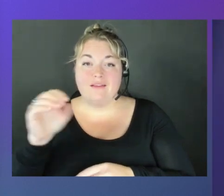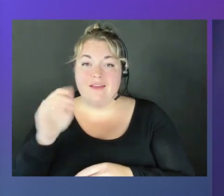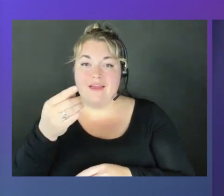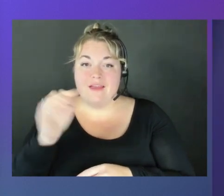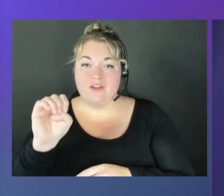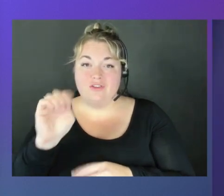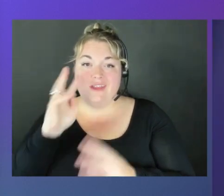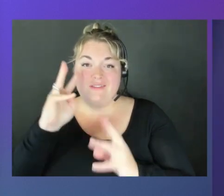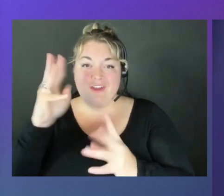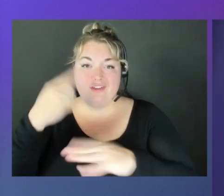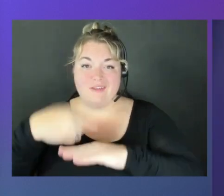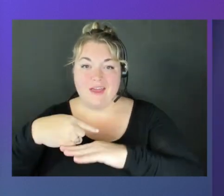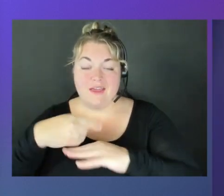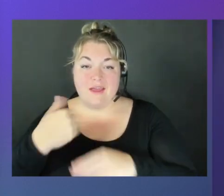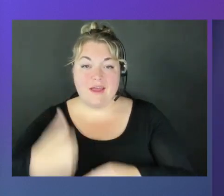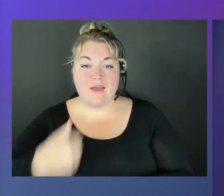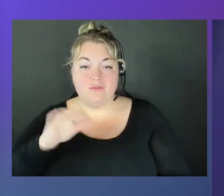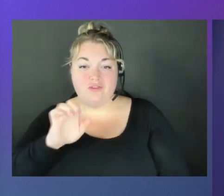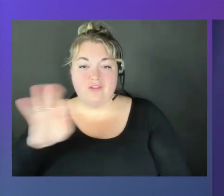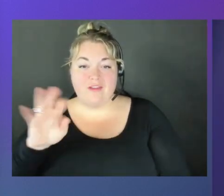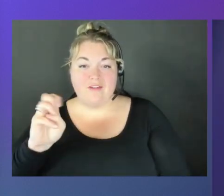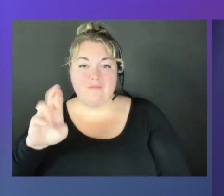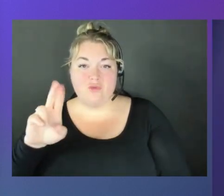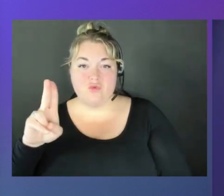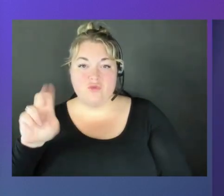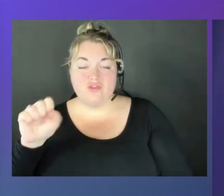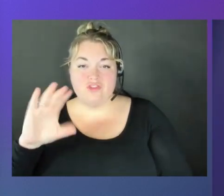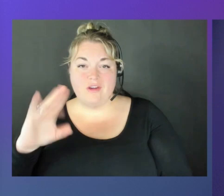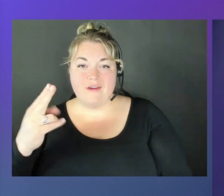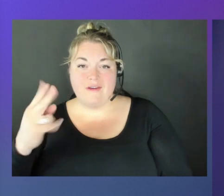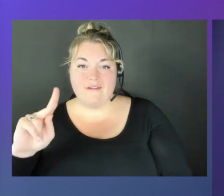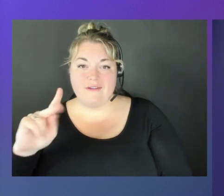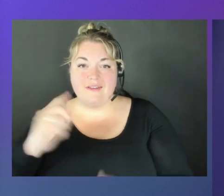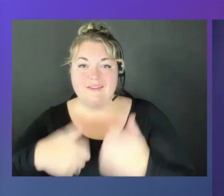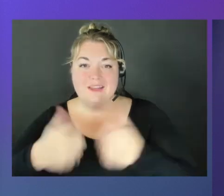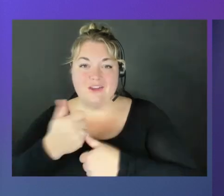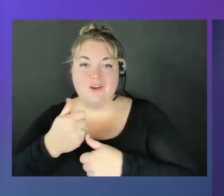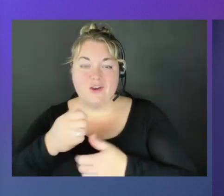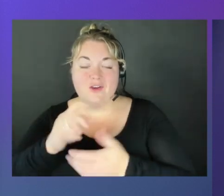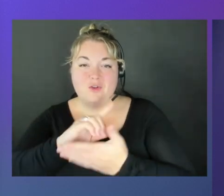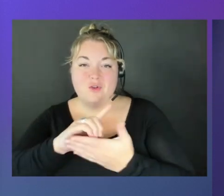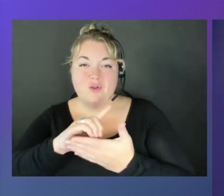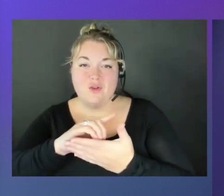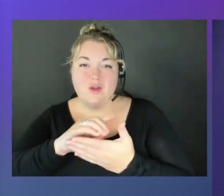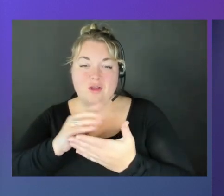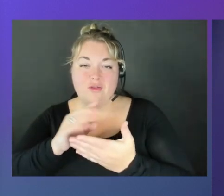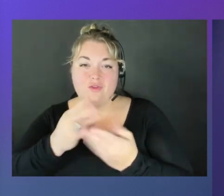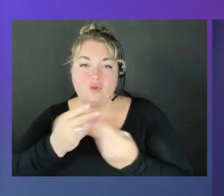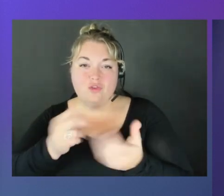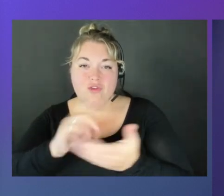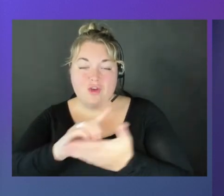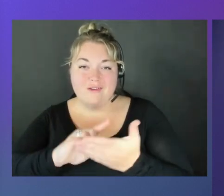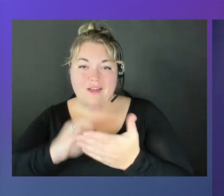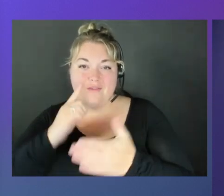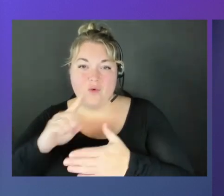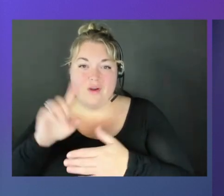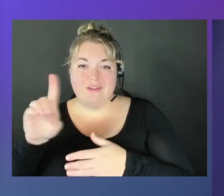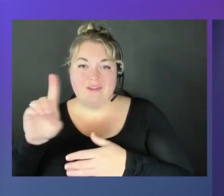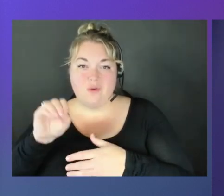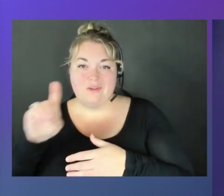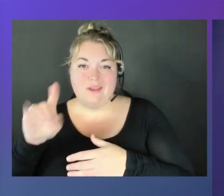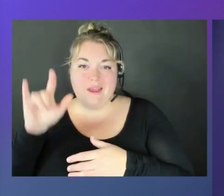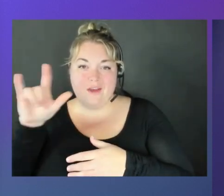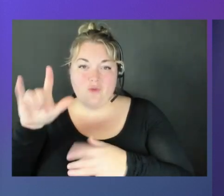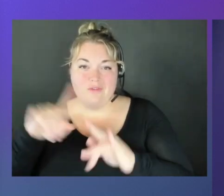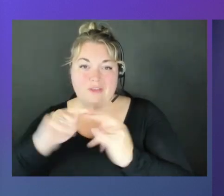your host, Jeff Mershak. I'm a Senior Solutions Architect on our Department of Defense Air Force team. And now to this segment, we're going to